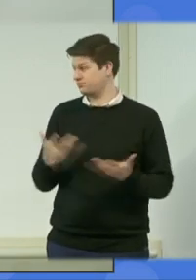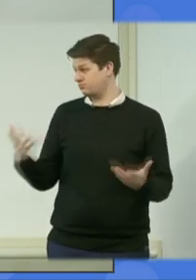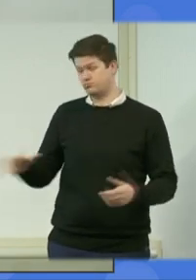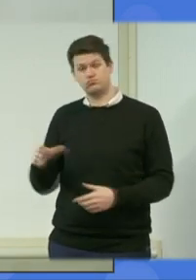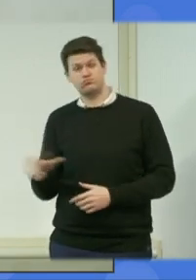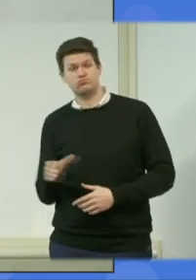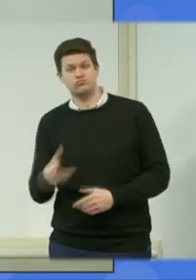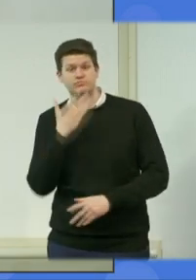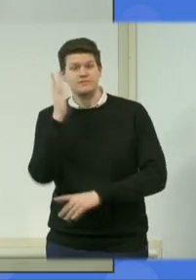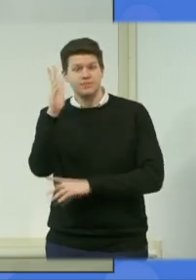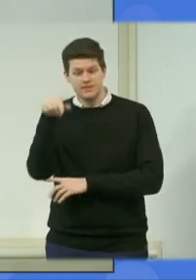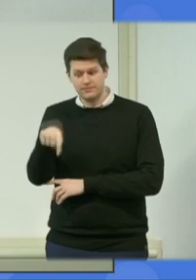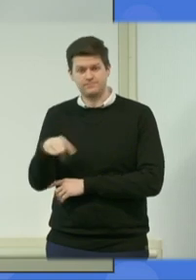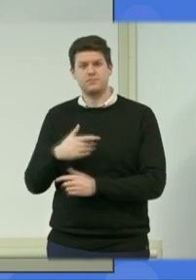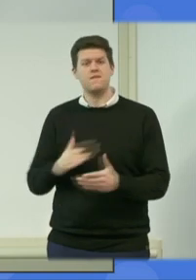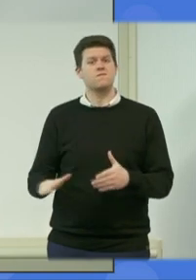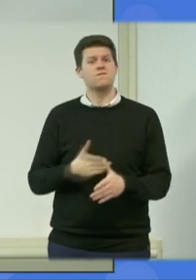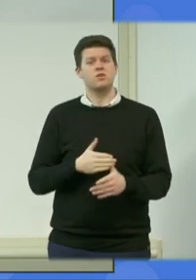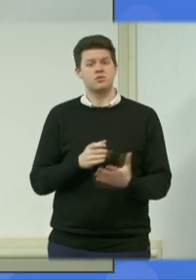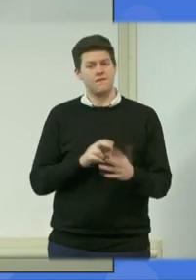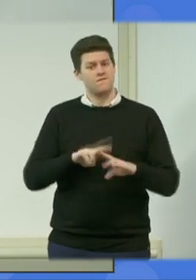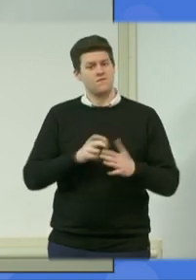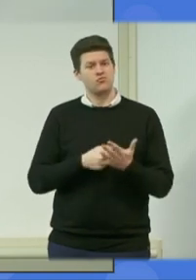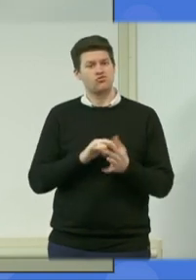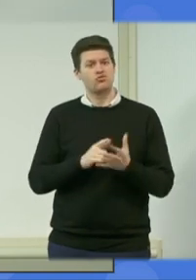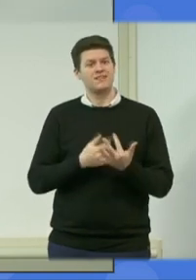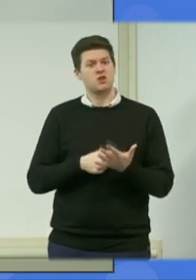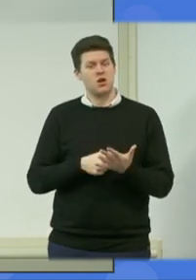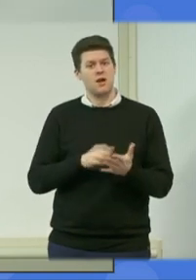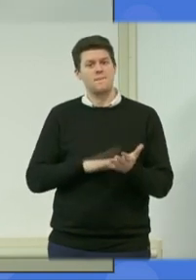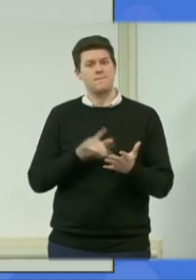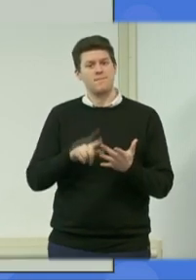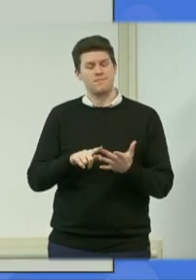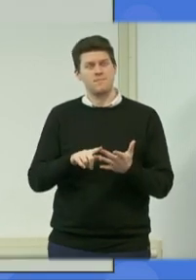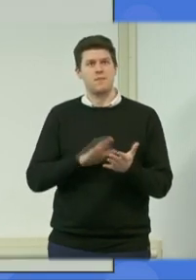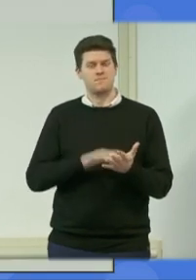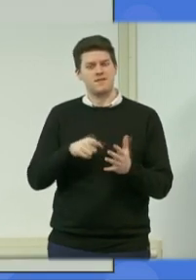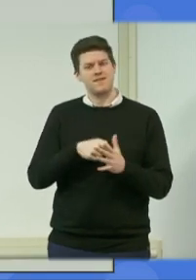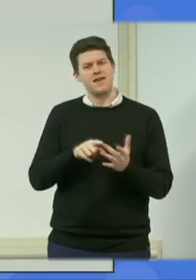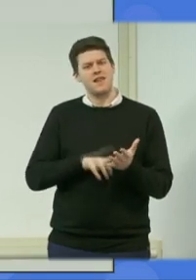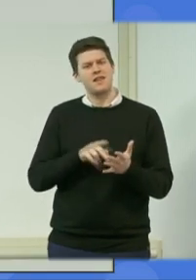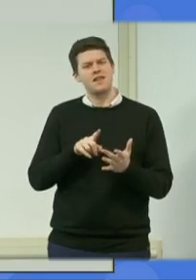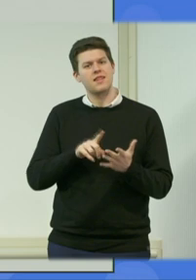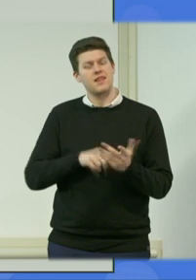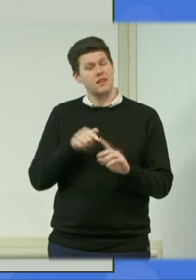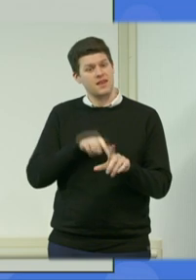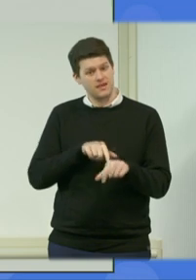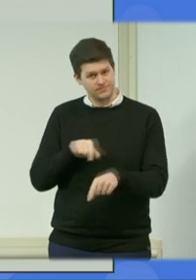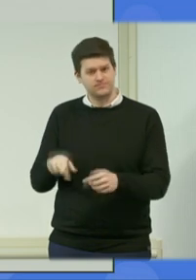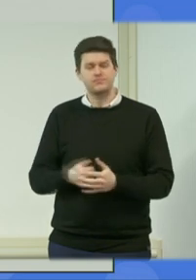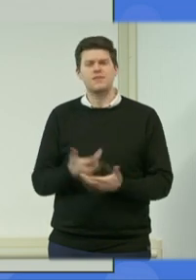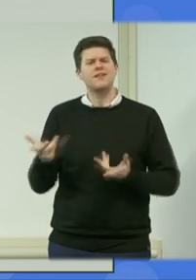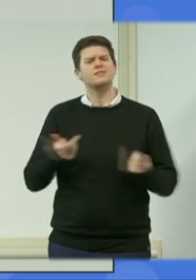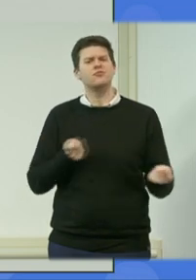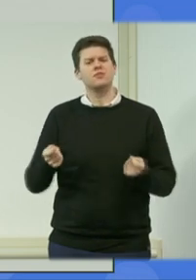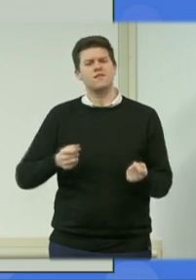So first up, we're going to have Fraser McKinlay. So Fraser, just give everyone a wave. So Fraser is the Director of Performance